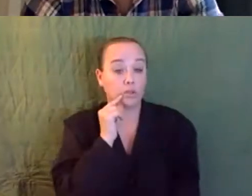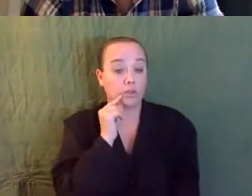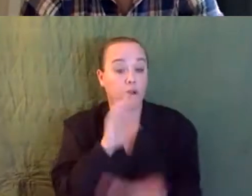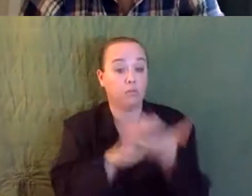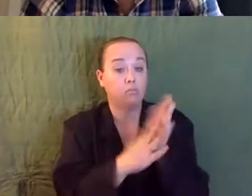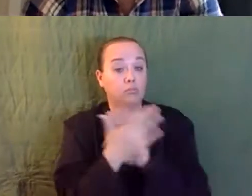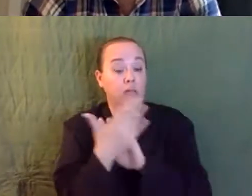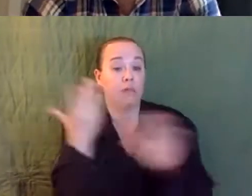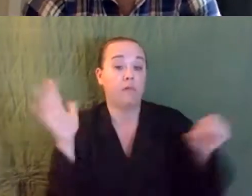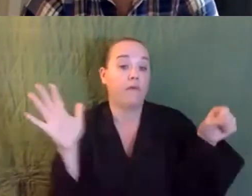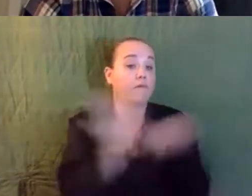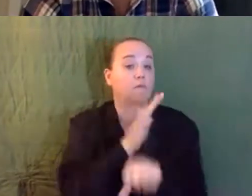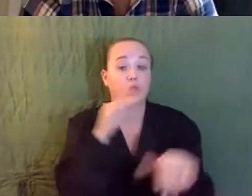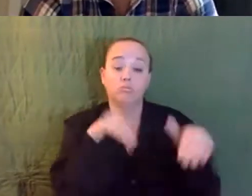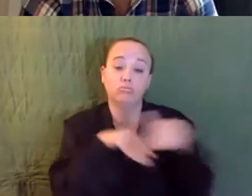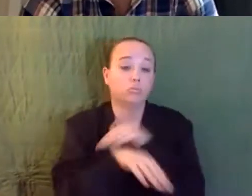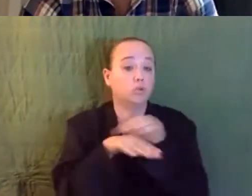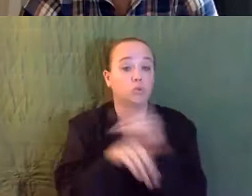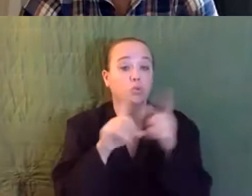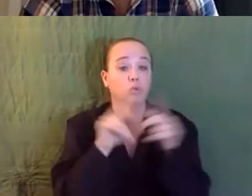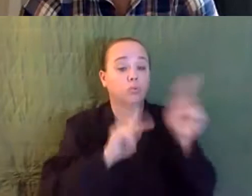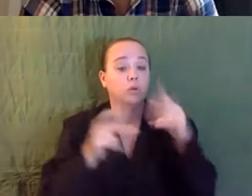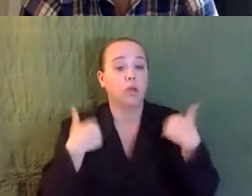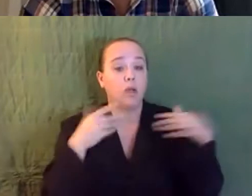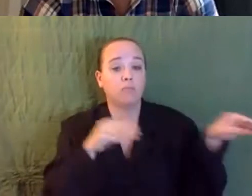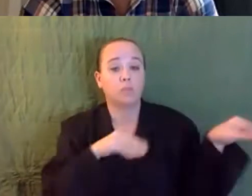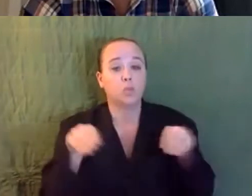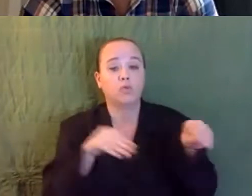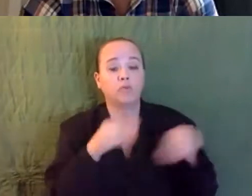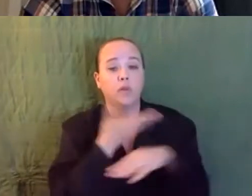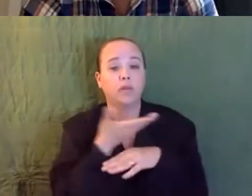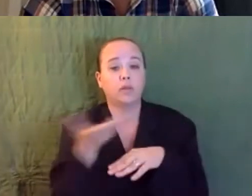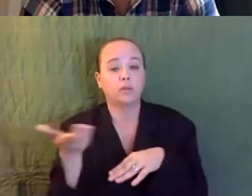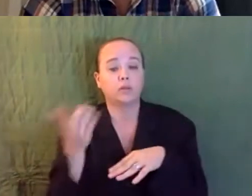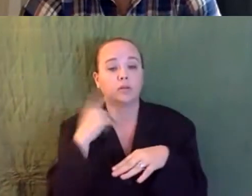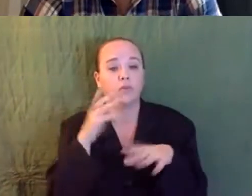building and sidewalk are accessible to those using mobility devices to get around our community.